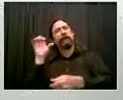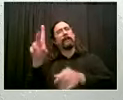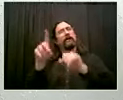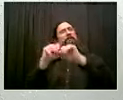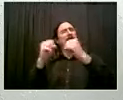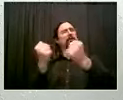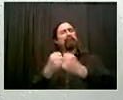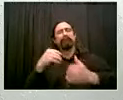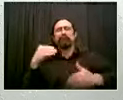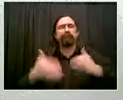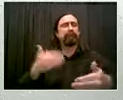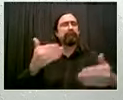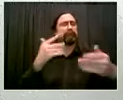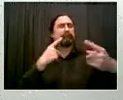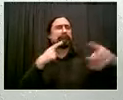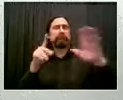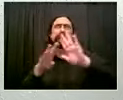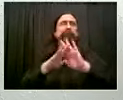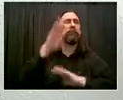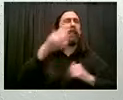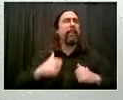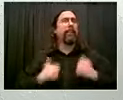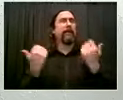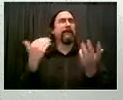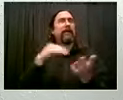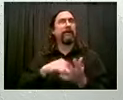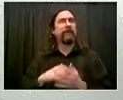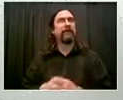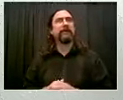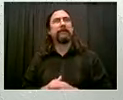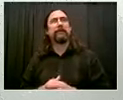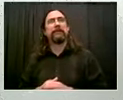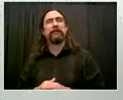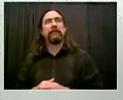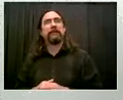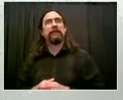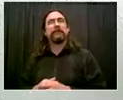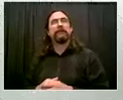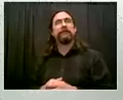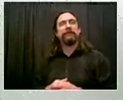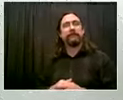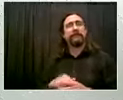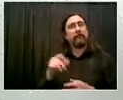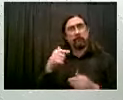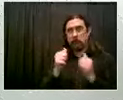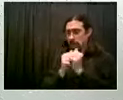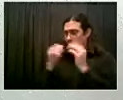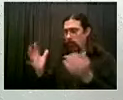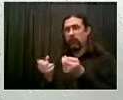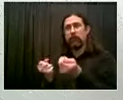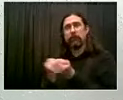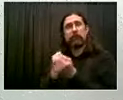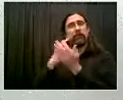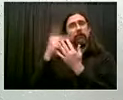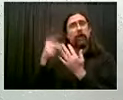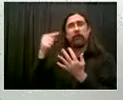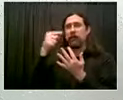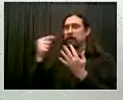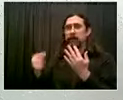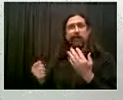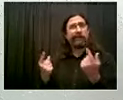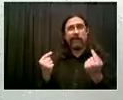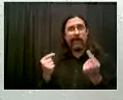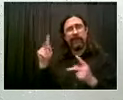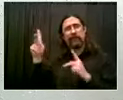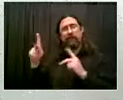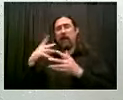more crimes if they don't have services. And this is, I think, a better way to monitor also a parolee is to